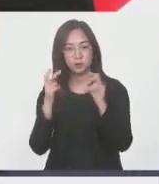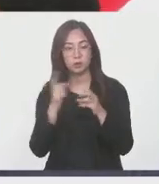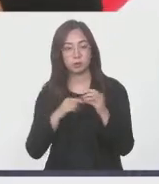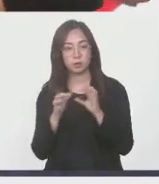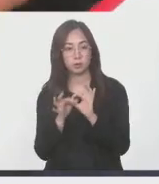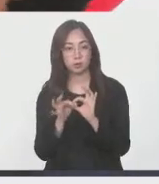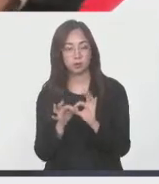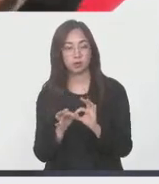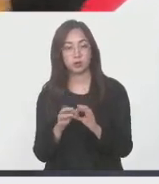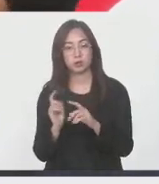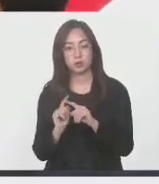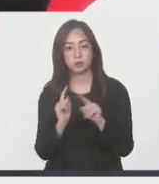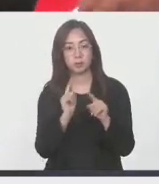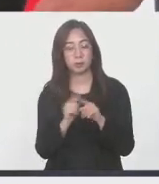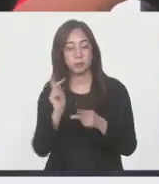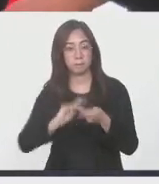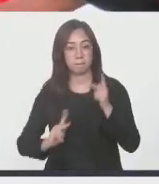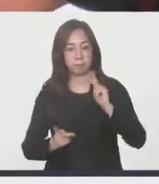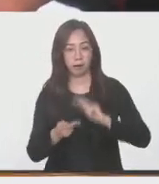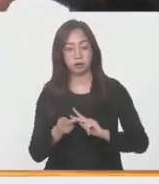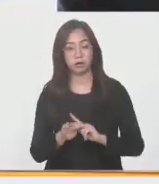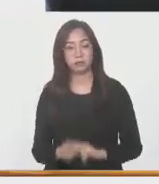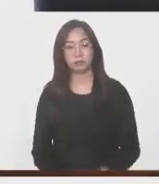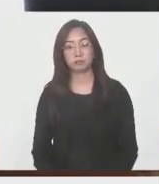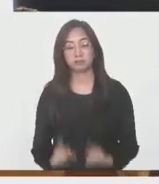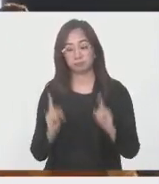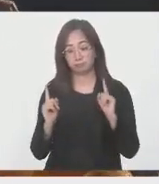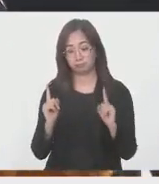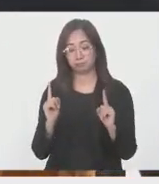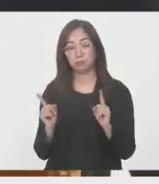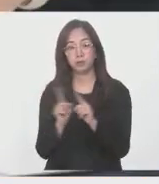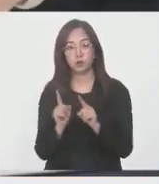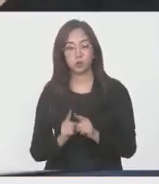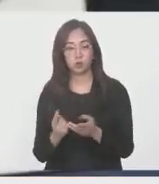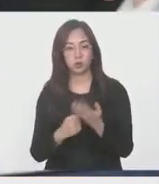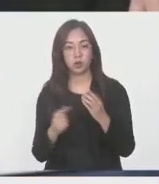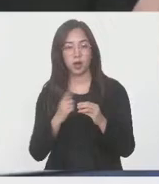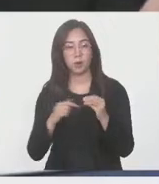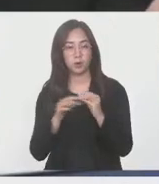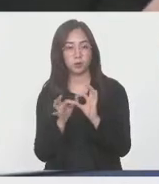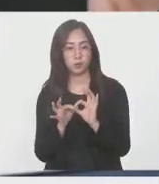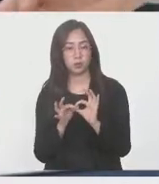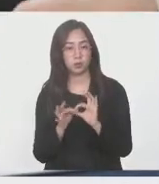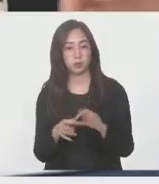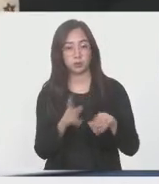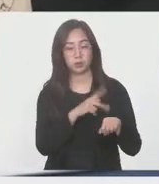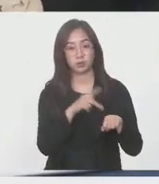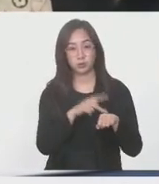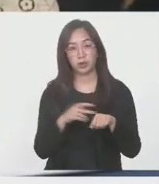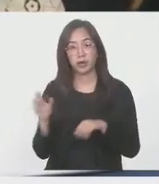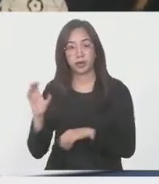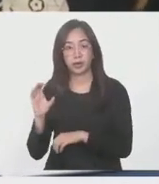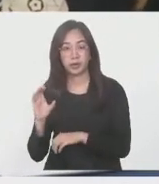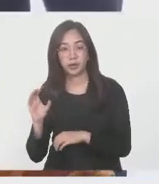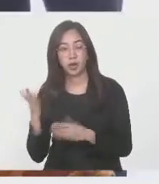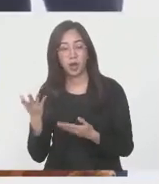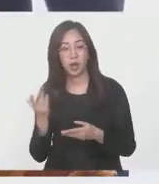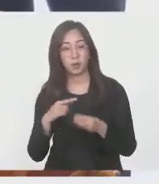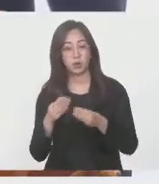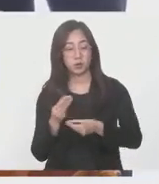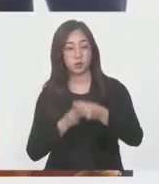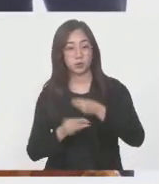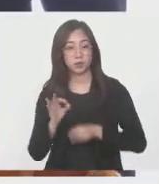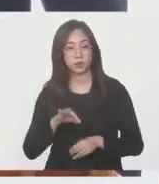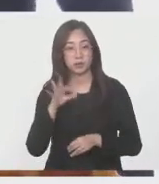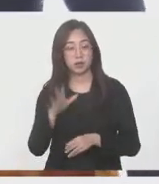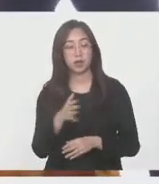cooperation and multilateral partnerships. The two presidents also talked about cooperation between the Philippines and Czechia in trade and